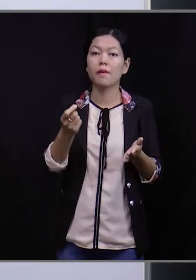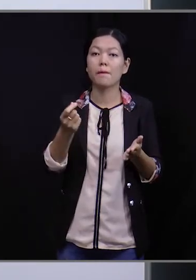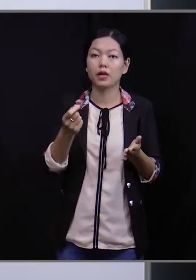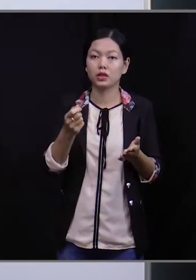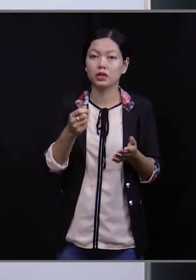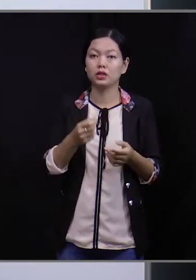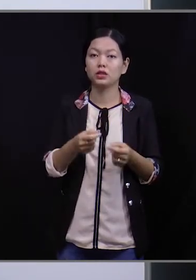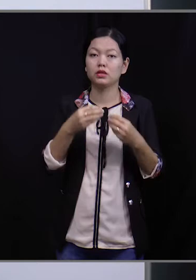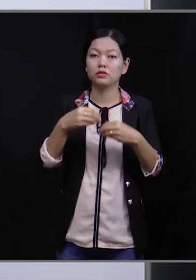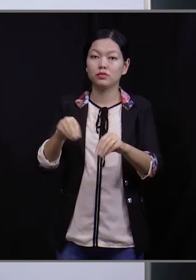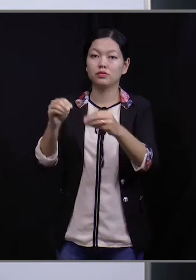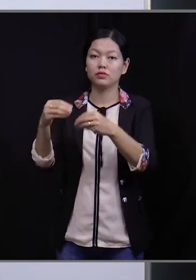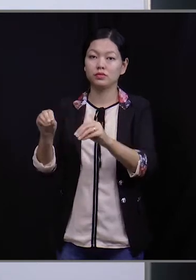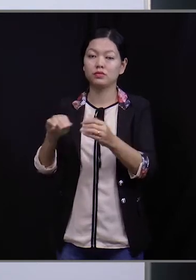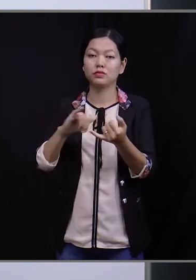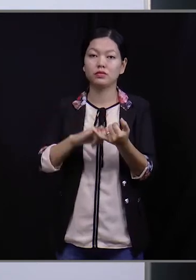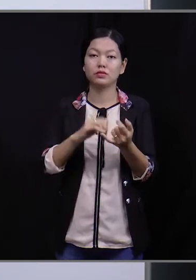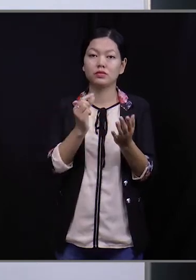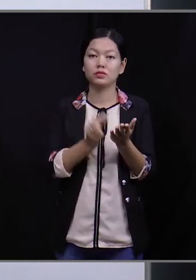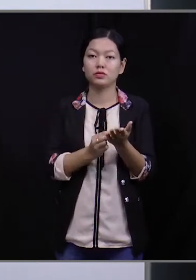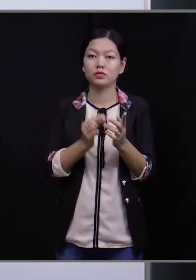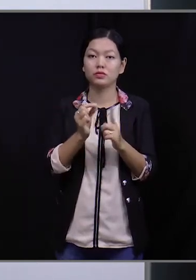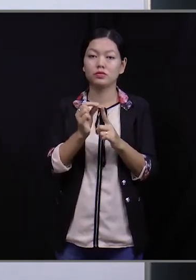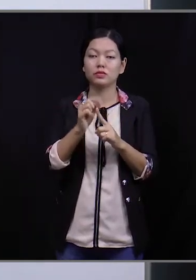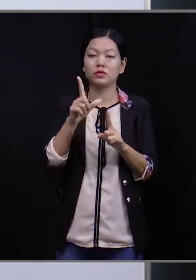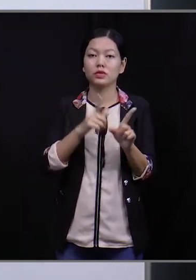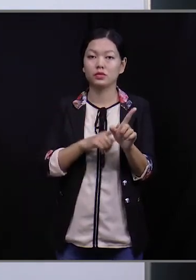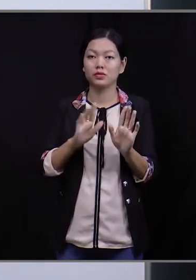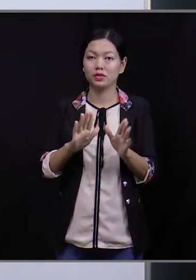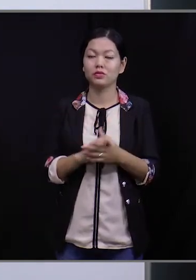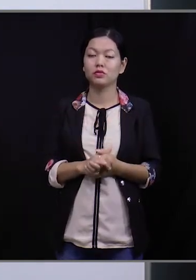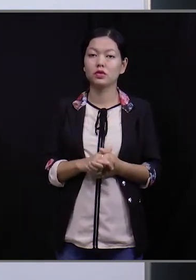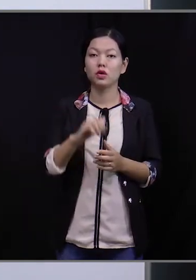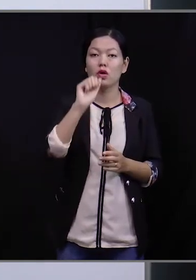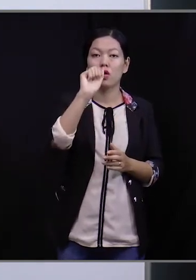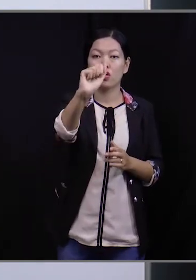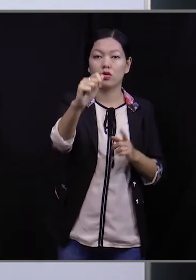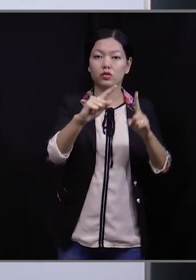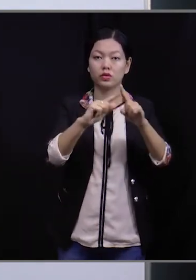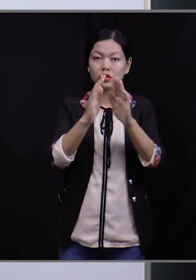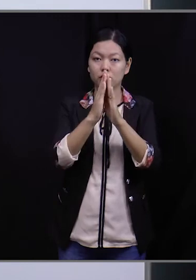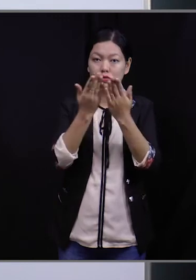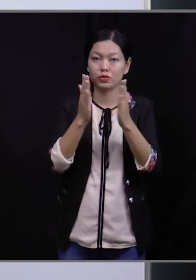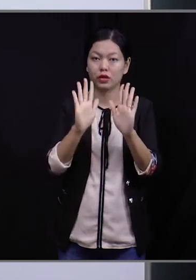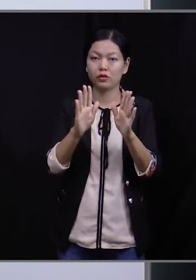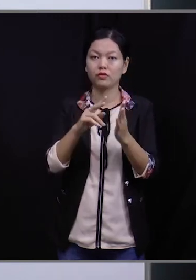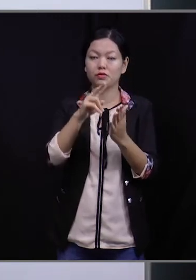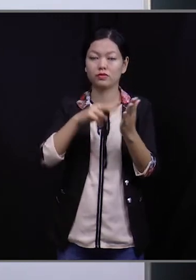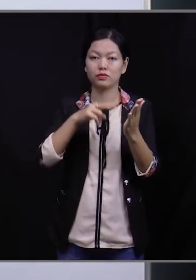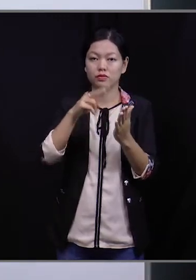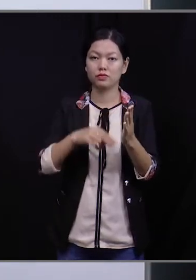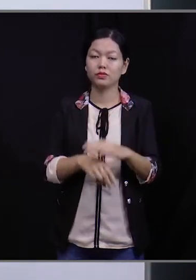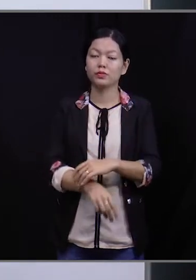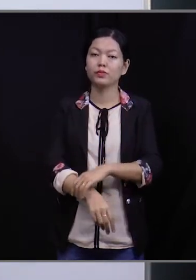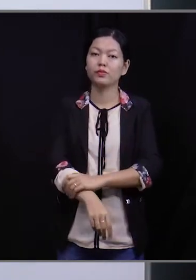Money supply is simply, according to your textbook, I want to refer your textbook, it simply says the stock